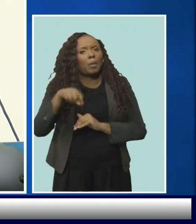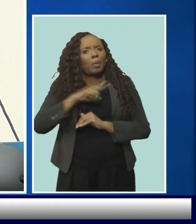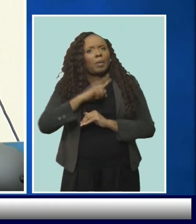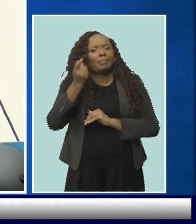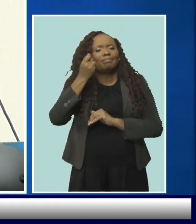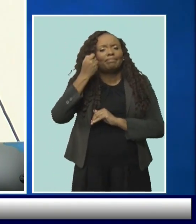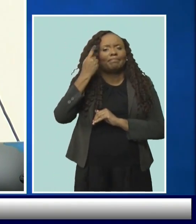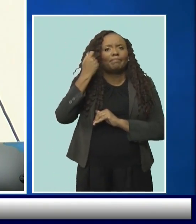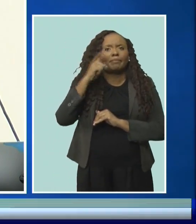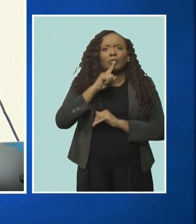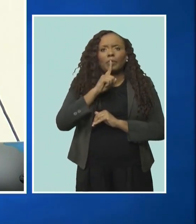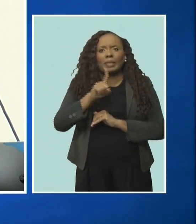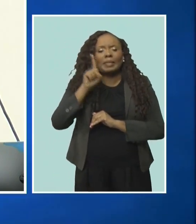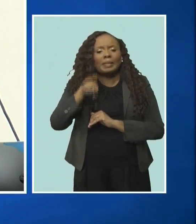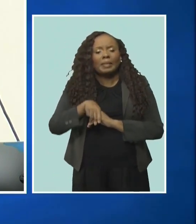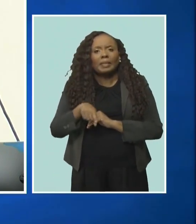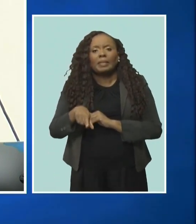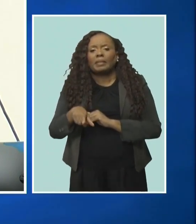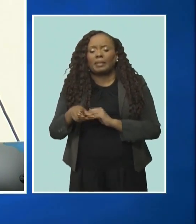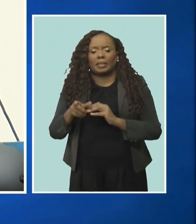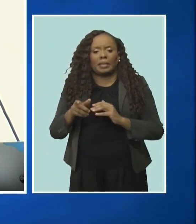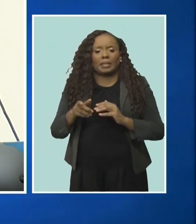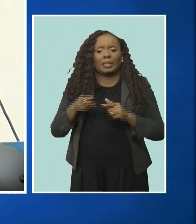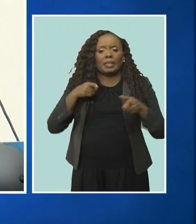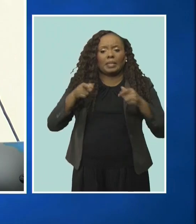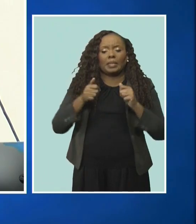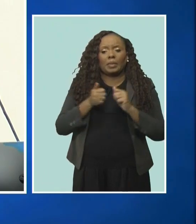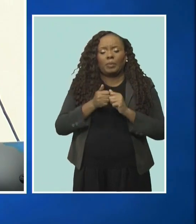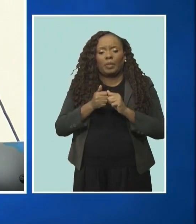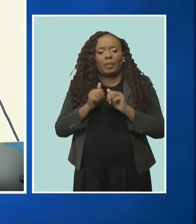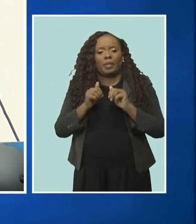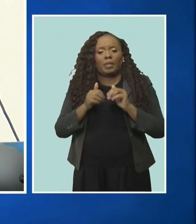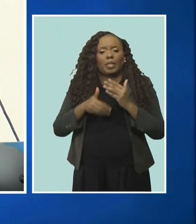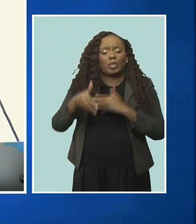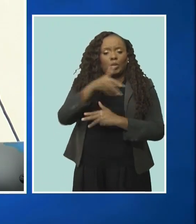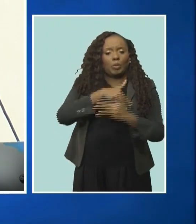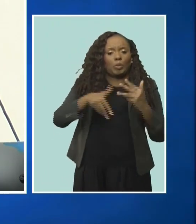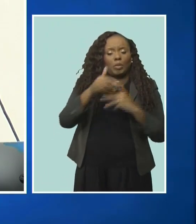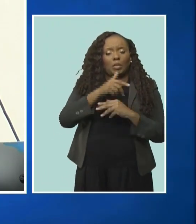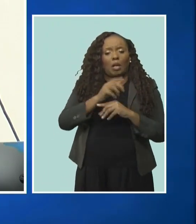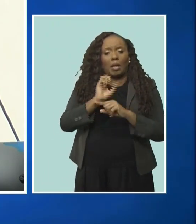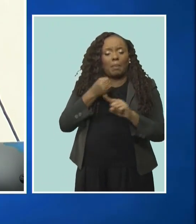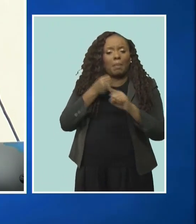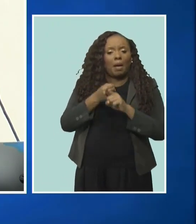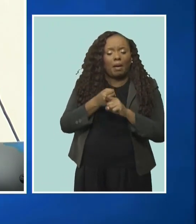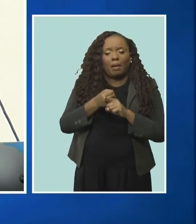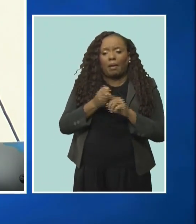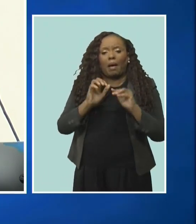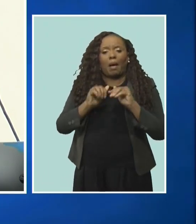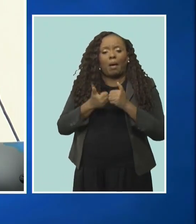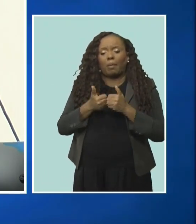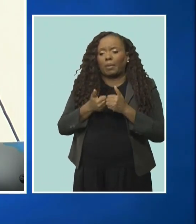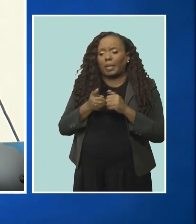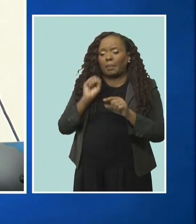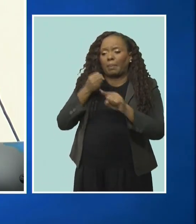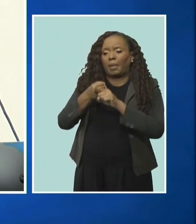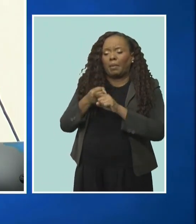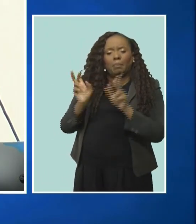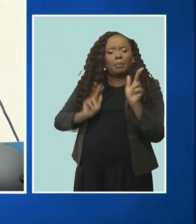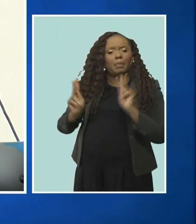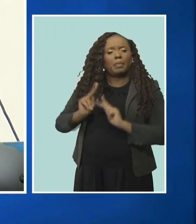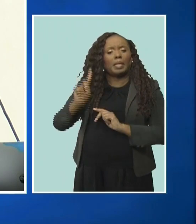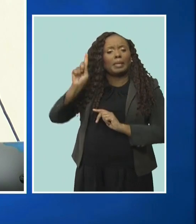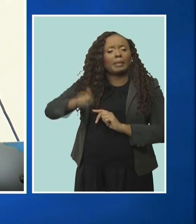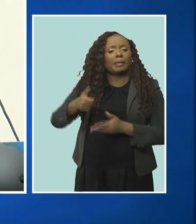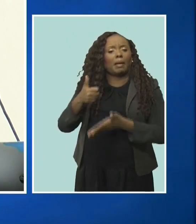adverse and severe socioeconomic impacts of climate events on the most vulnerable and marginalized in society.